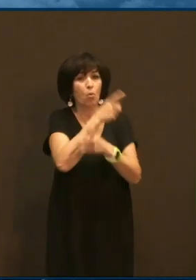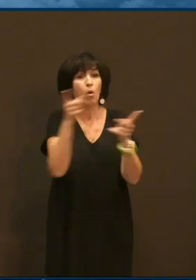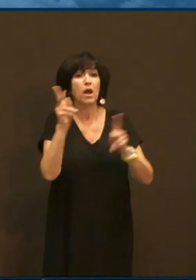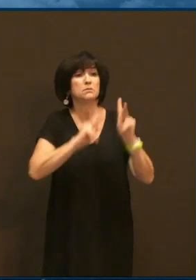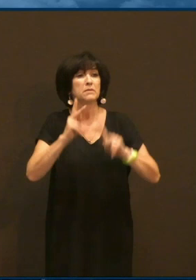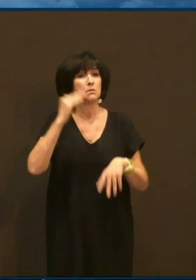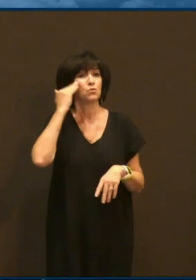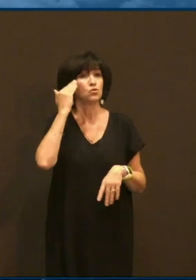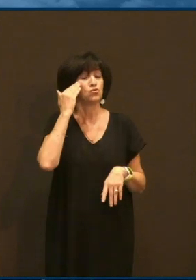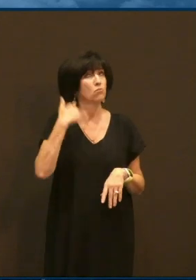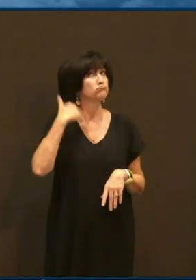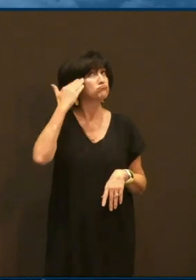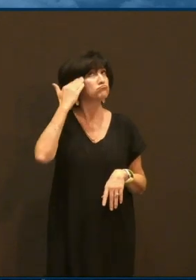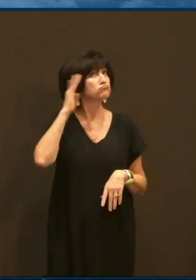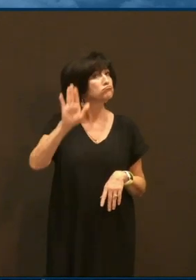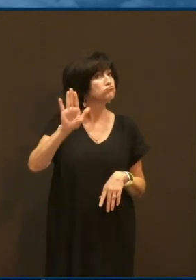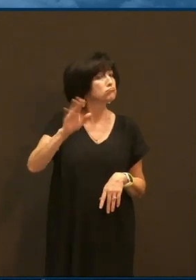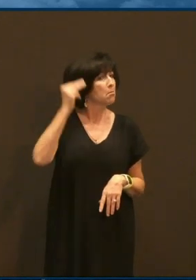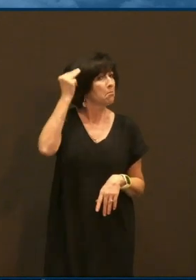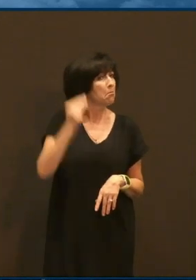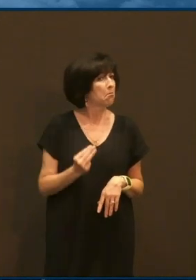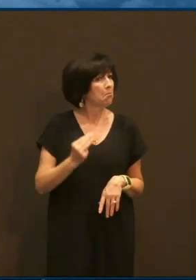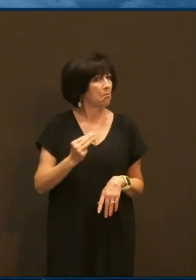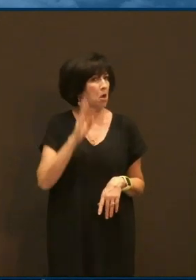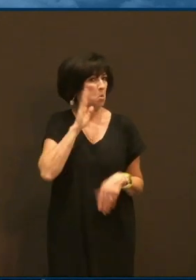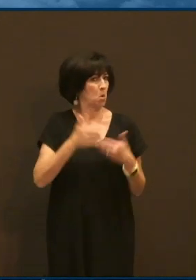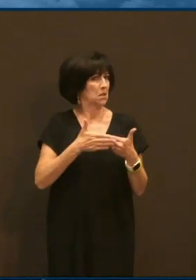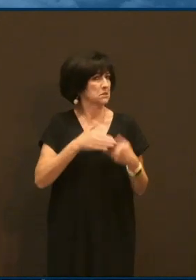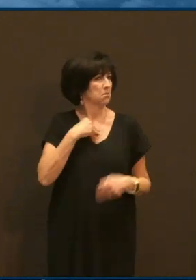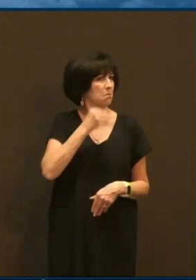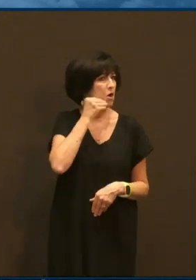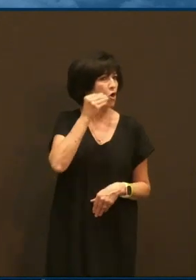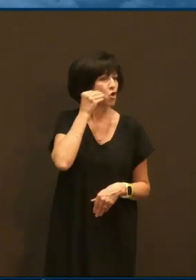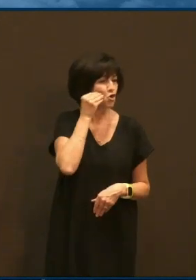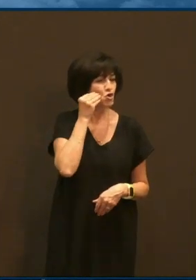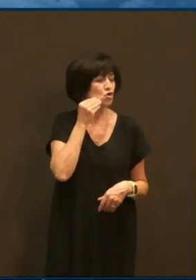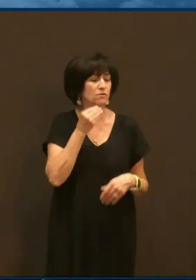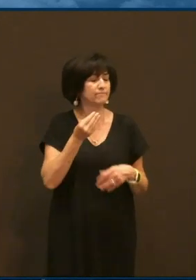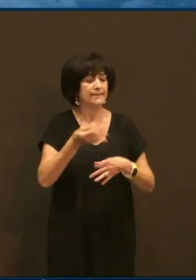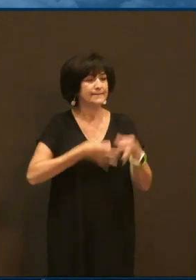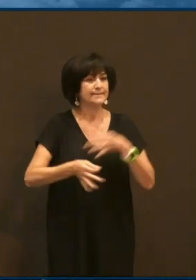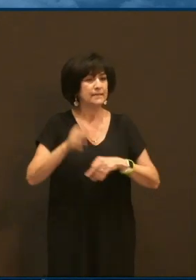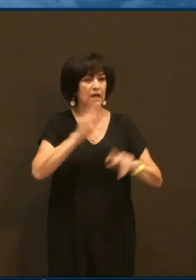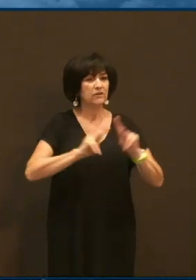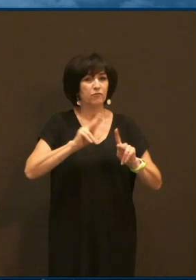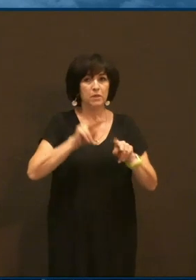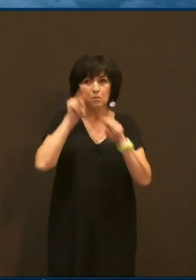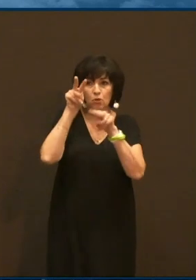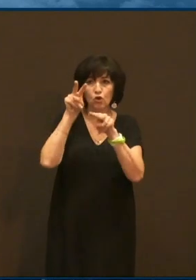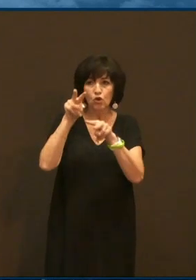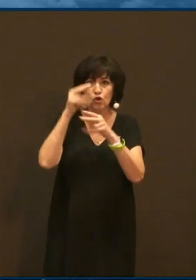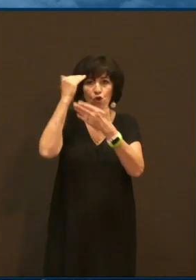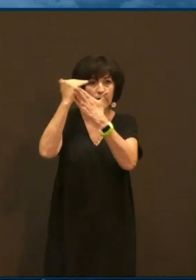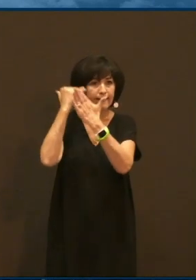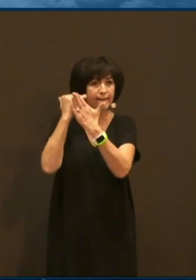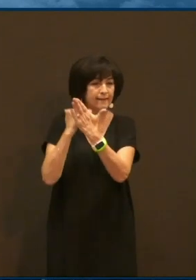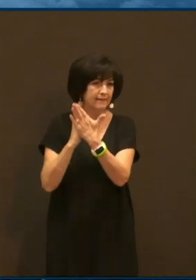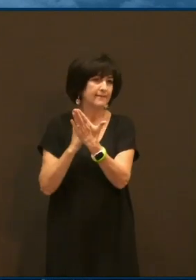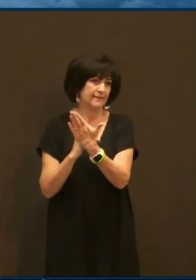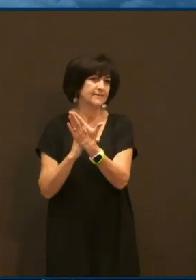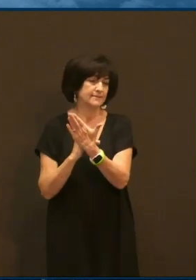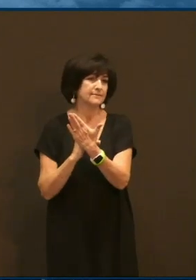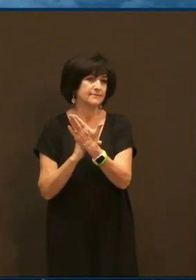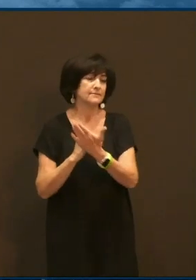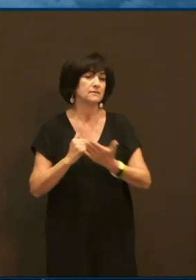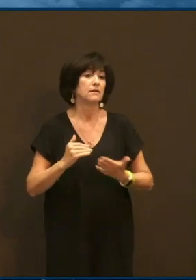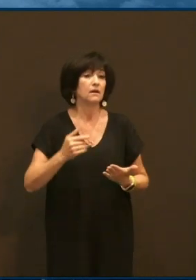be there, and kind of blanket it that way instead of being very reactive to how we've been to date, to